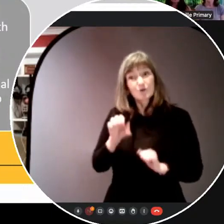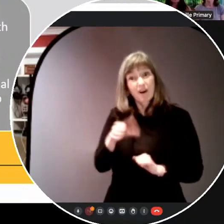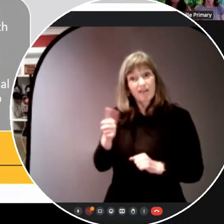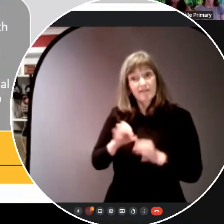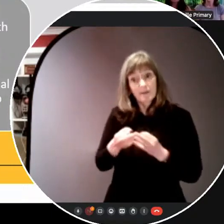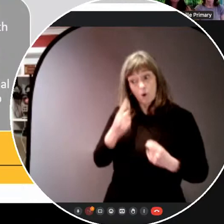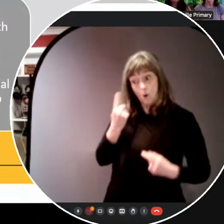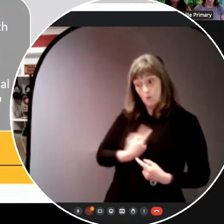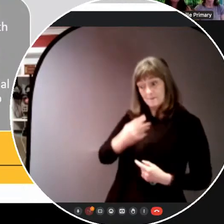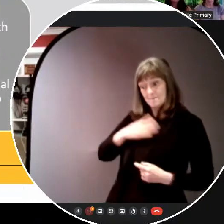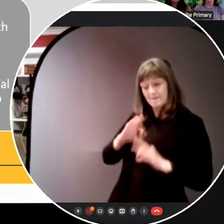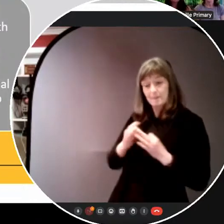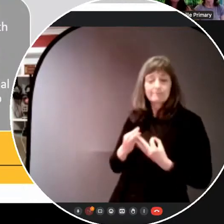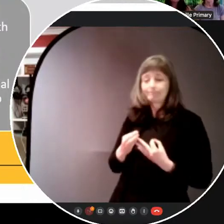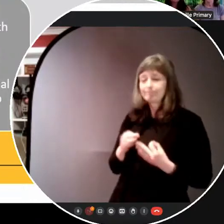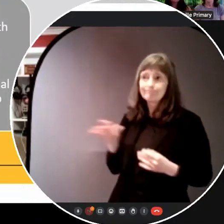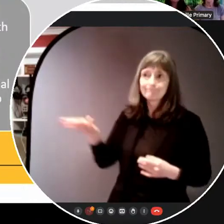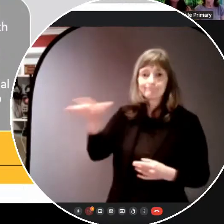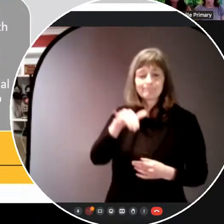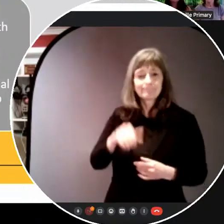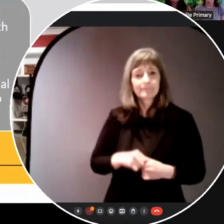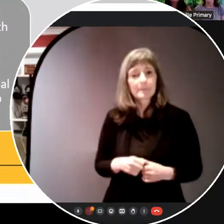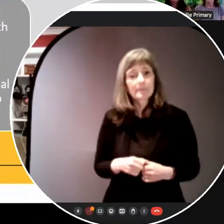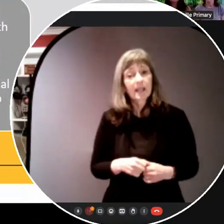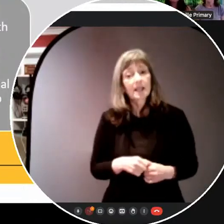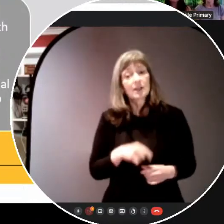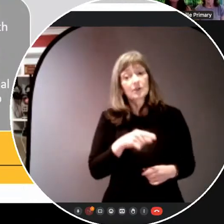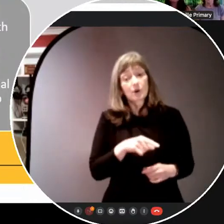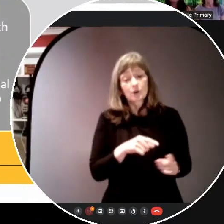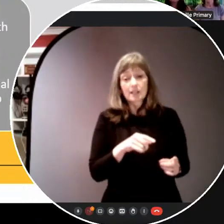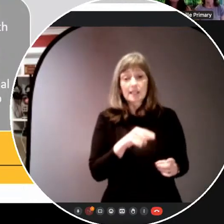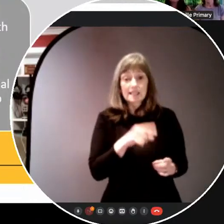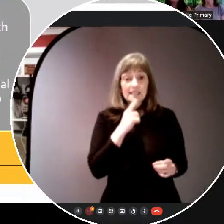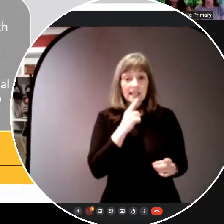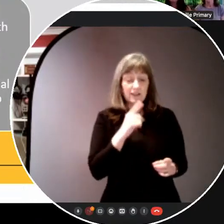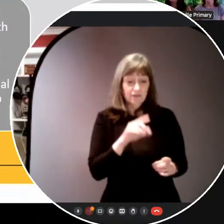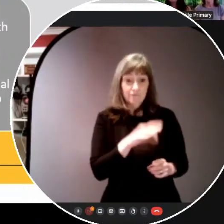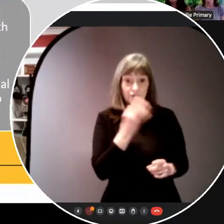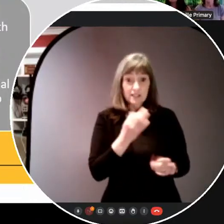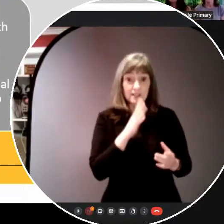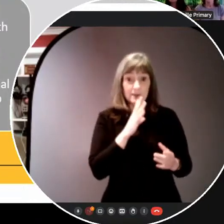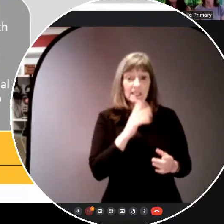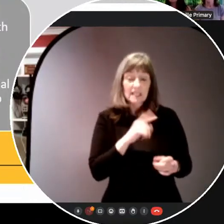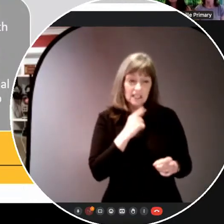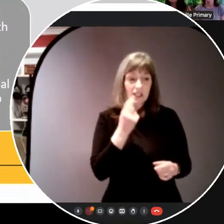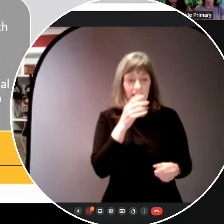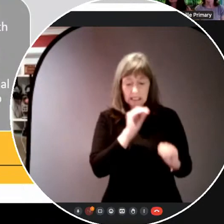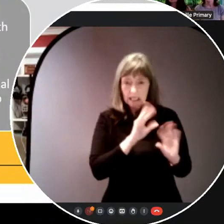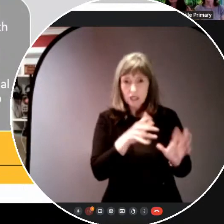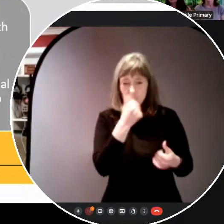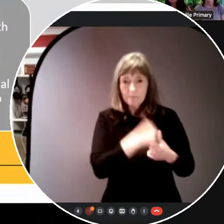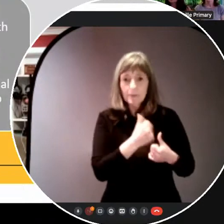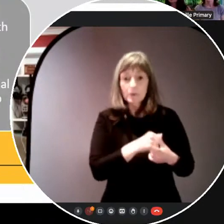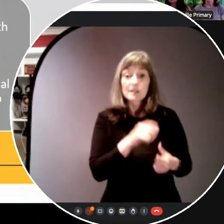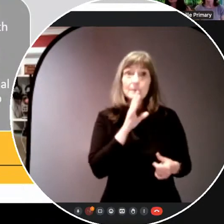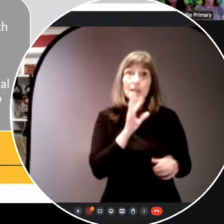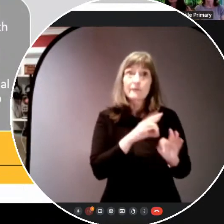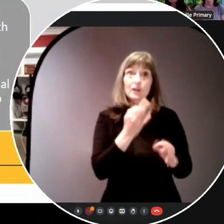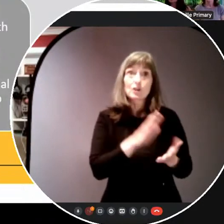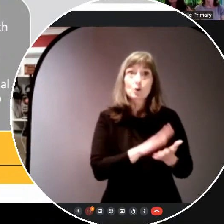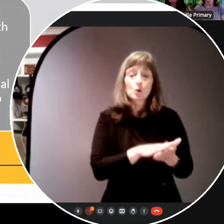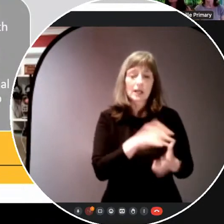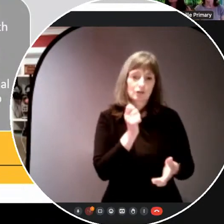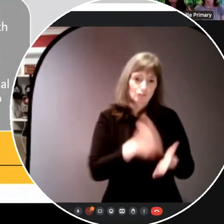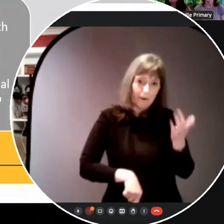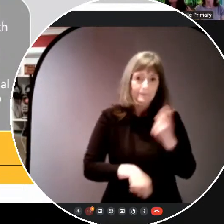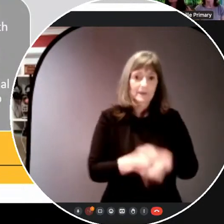area. So-and-so was French speaking. He clearly remembers being strapped for speaking his native language at school. Unable to speak English